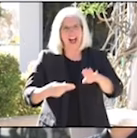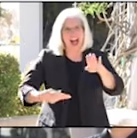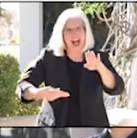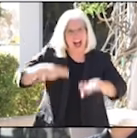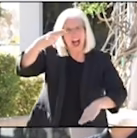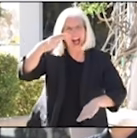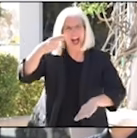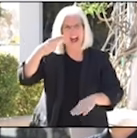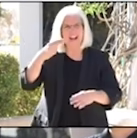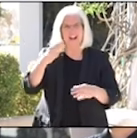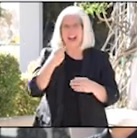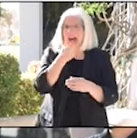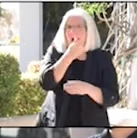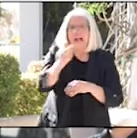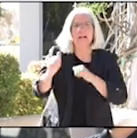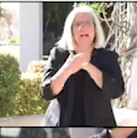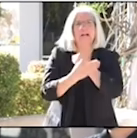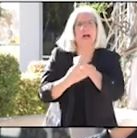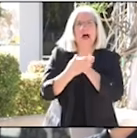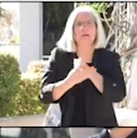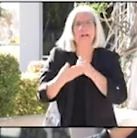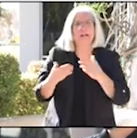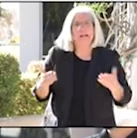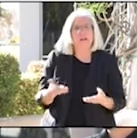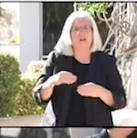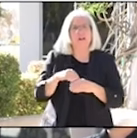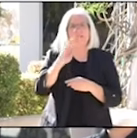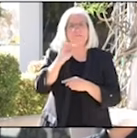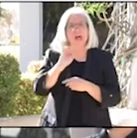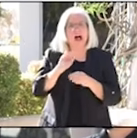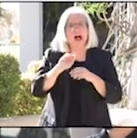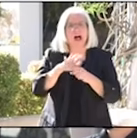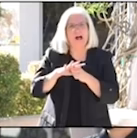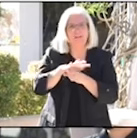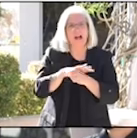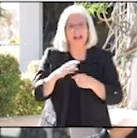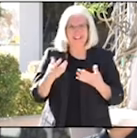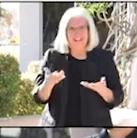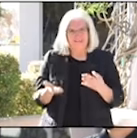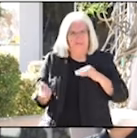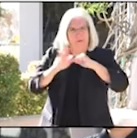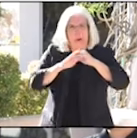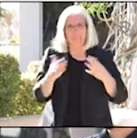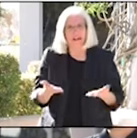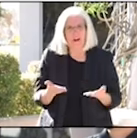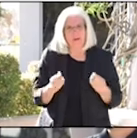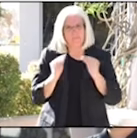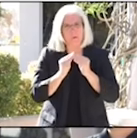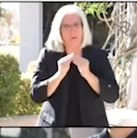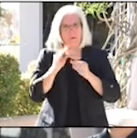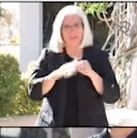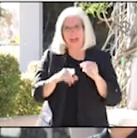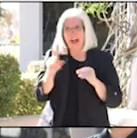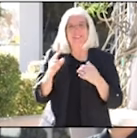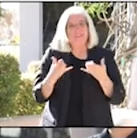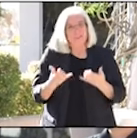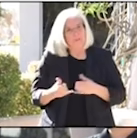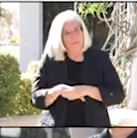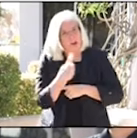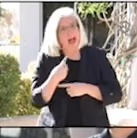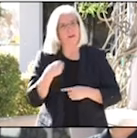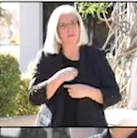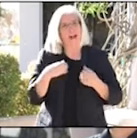Area. Just today, we had 760 new cases, far